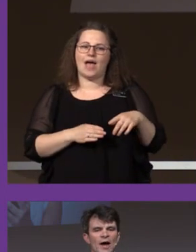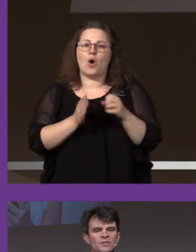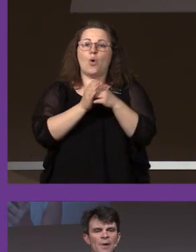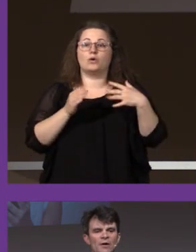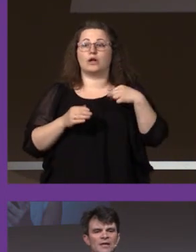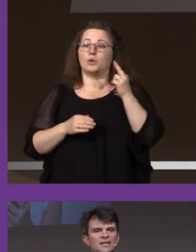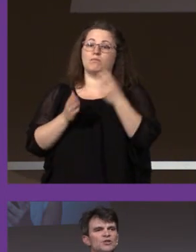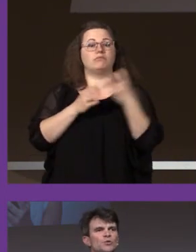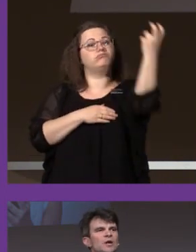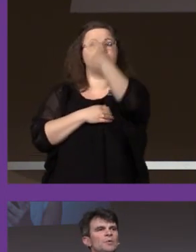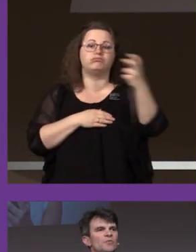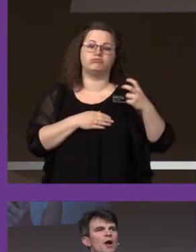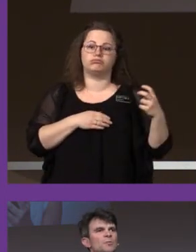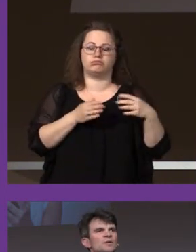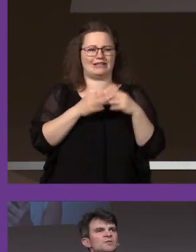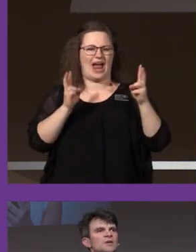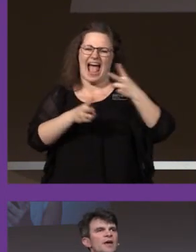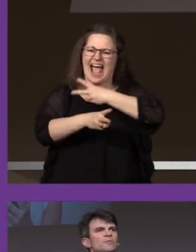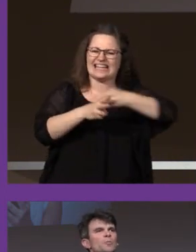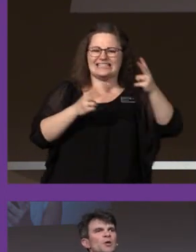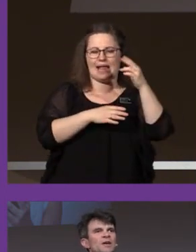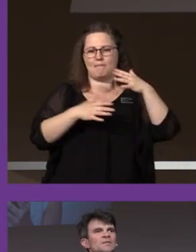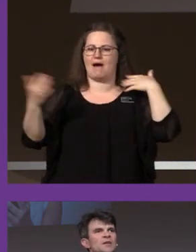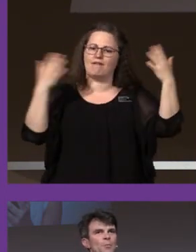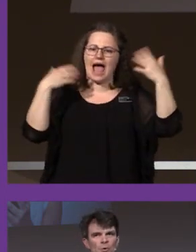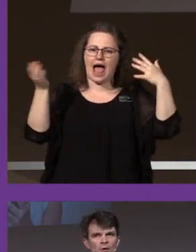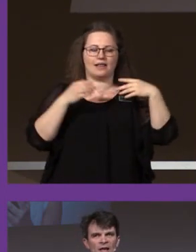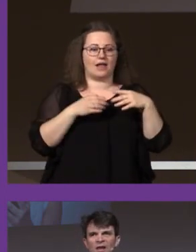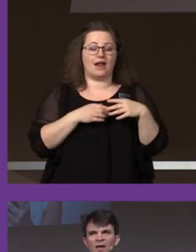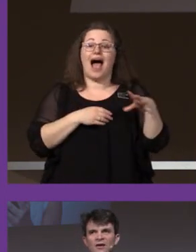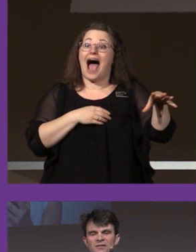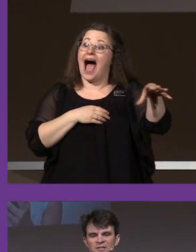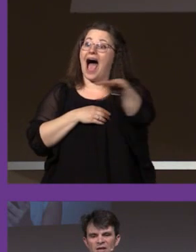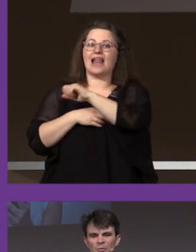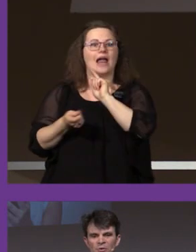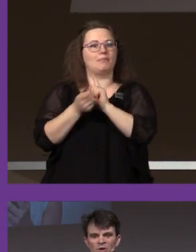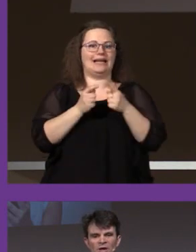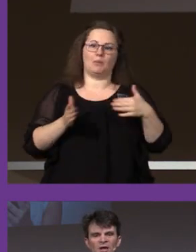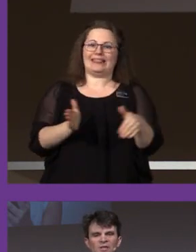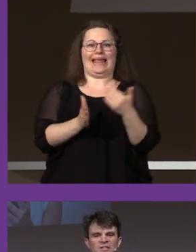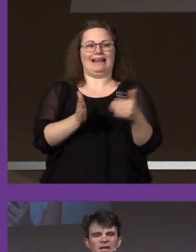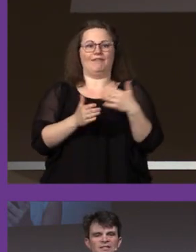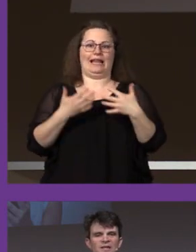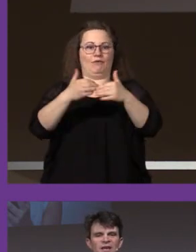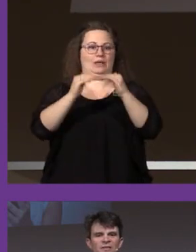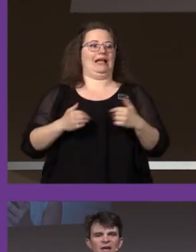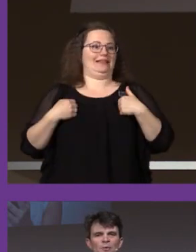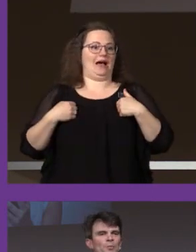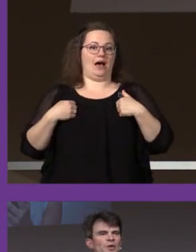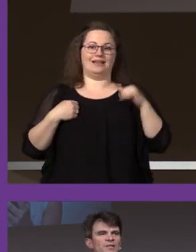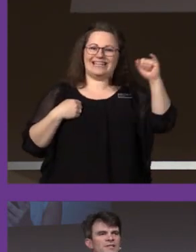when you're out and about in extreme environments, everybody is temporarily disabled. In the States,